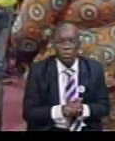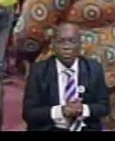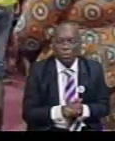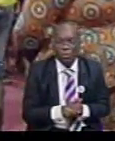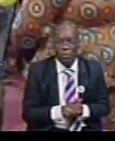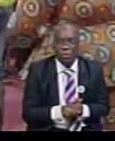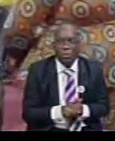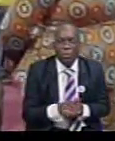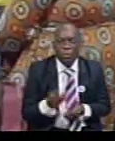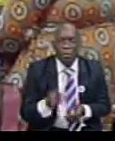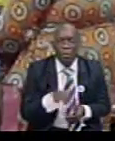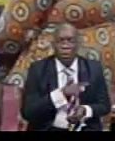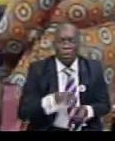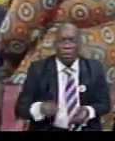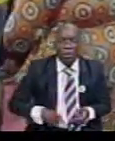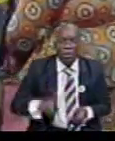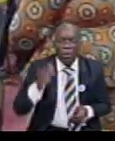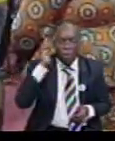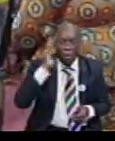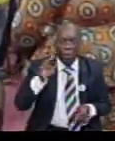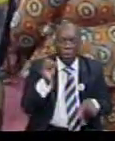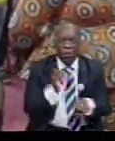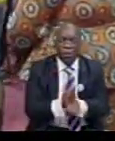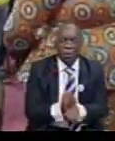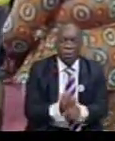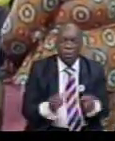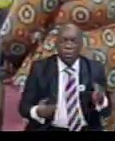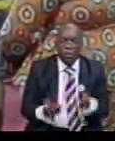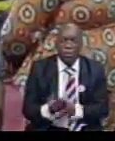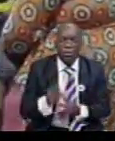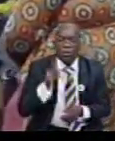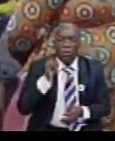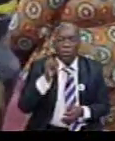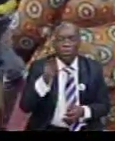The Lord will walk through you.